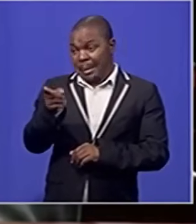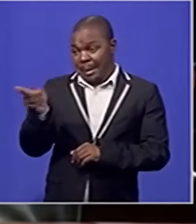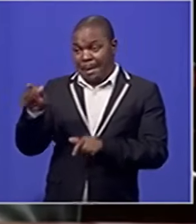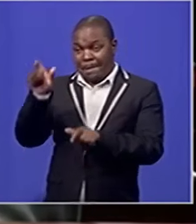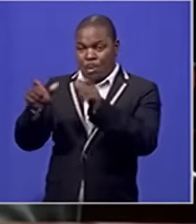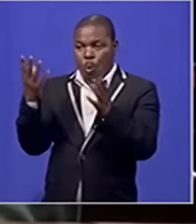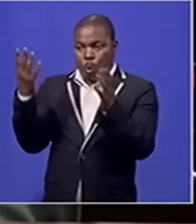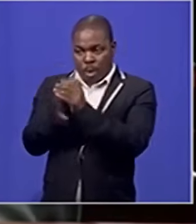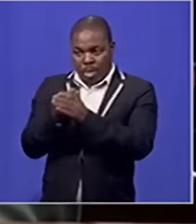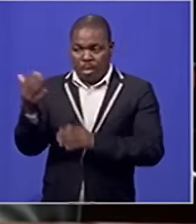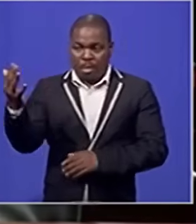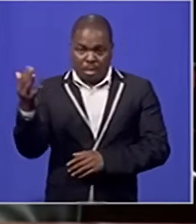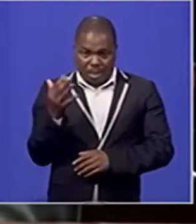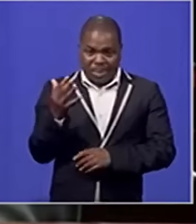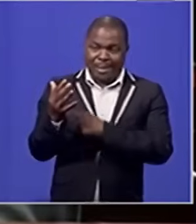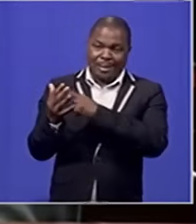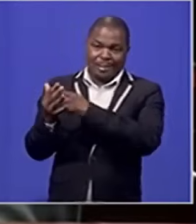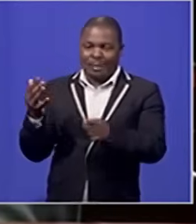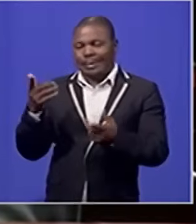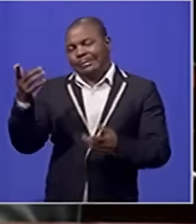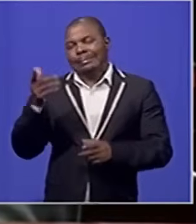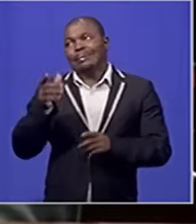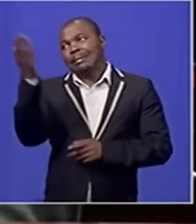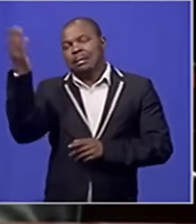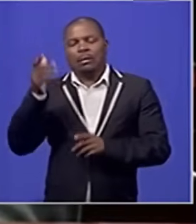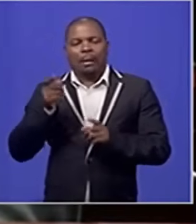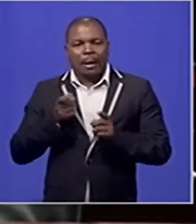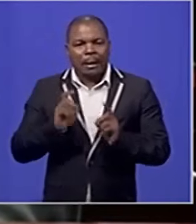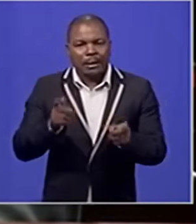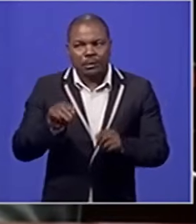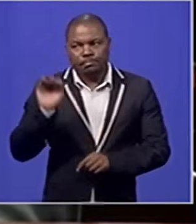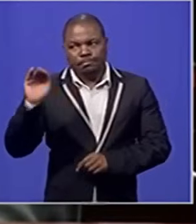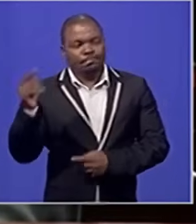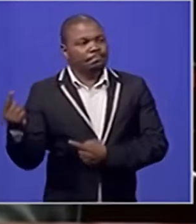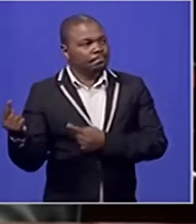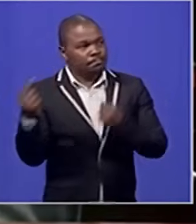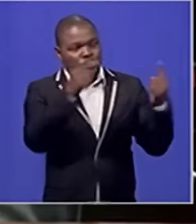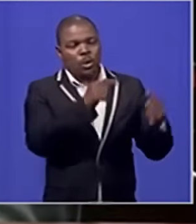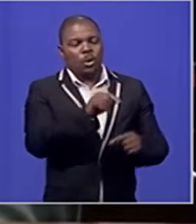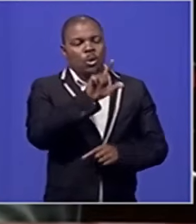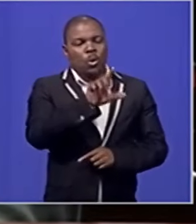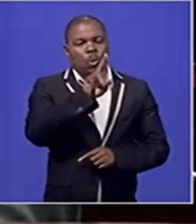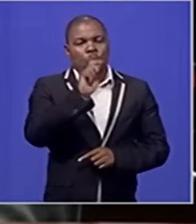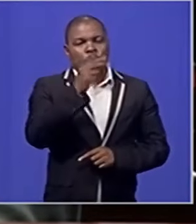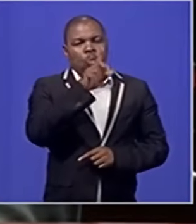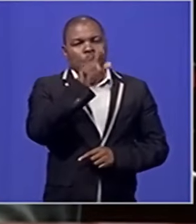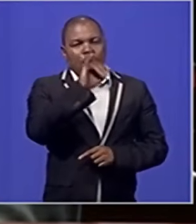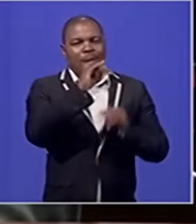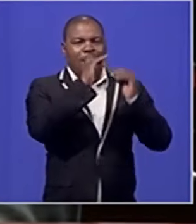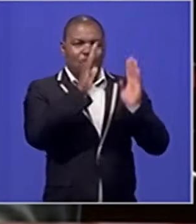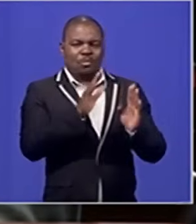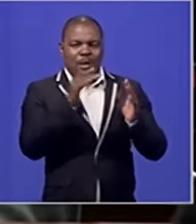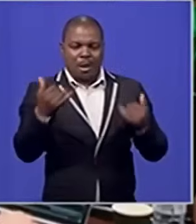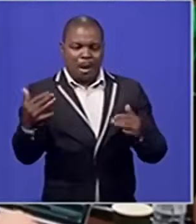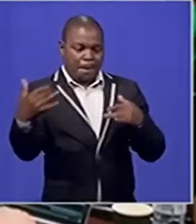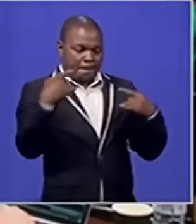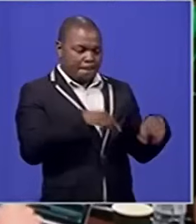accompany him had been urgently called at Luthuli House, and they were now unable to